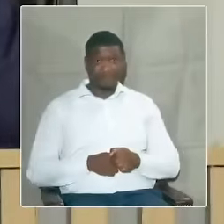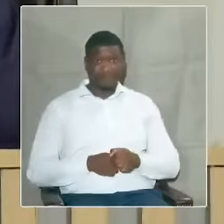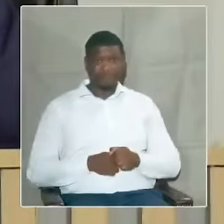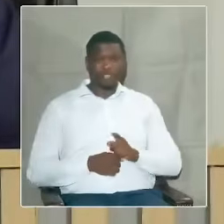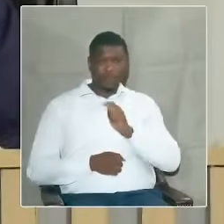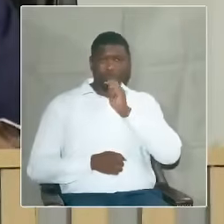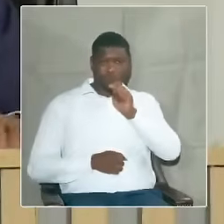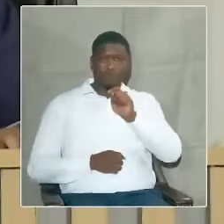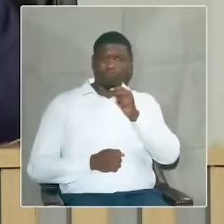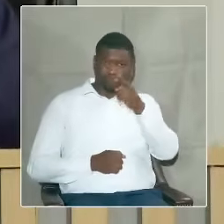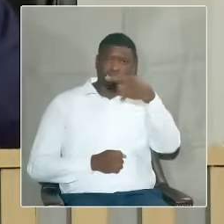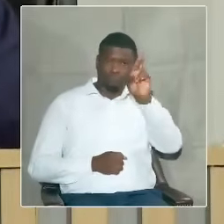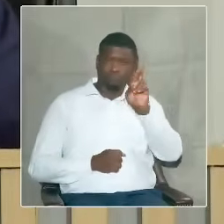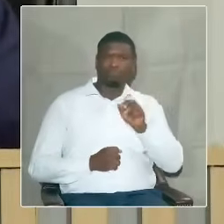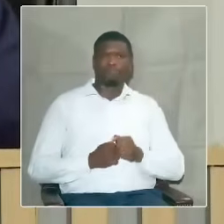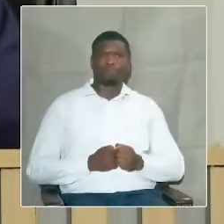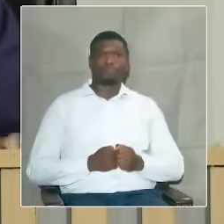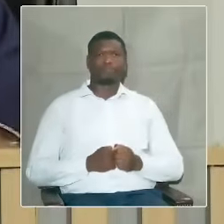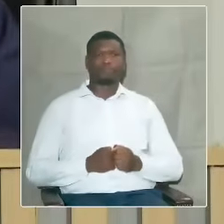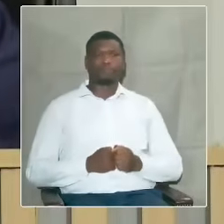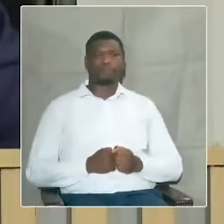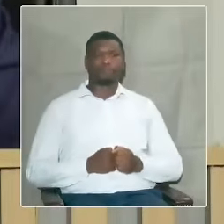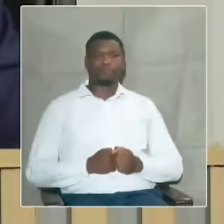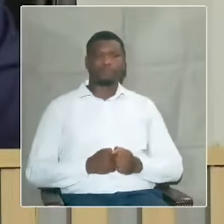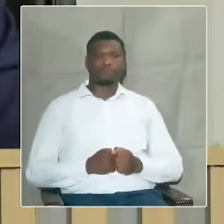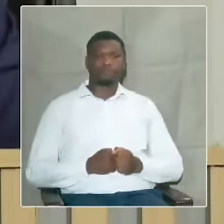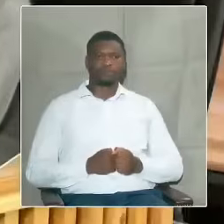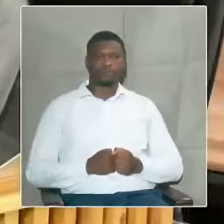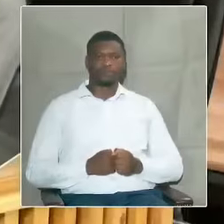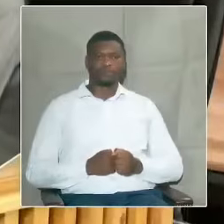is correct, Commissioner. Okay.